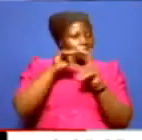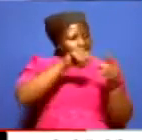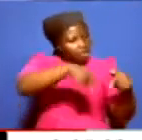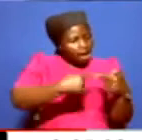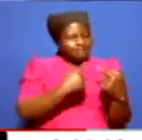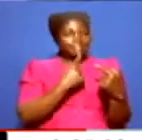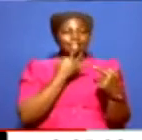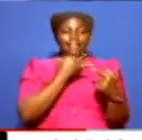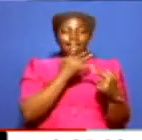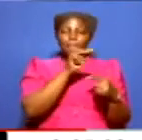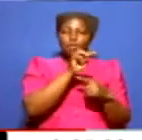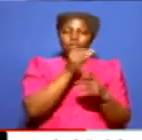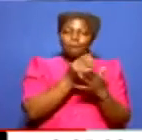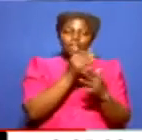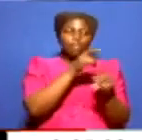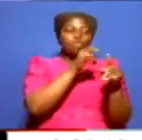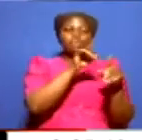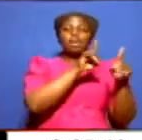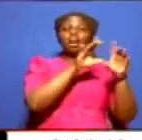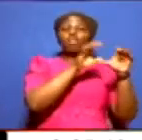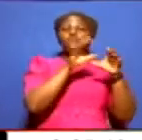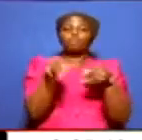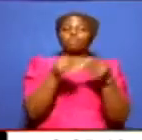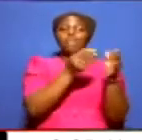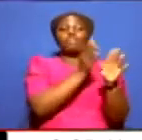Safaricom to return the data.